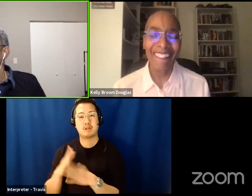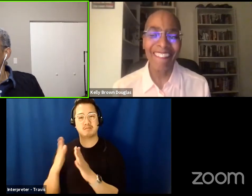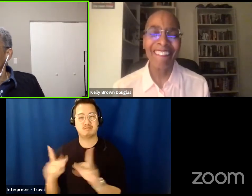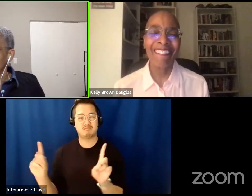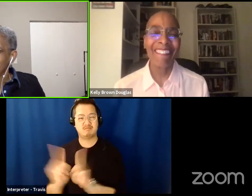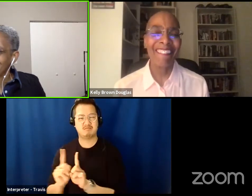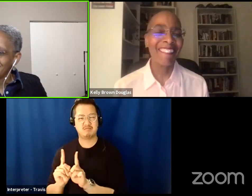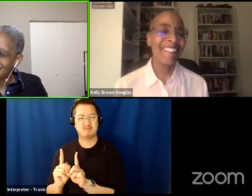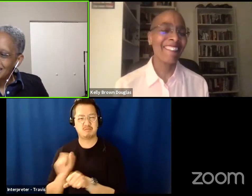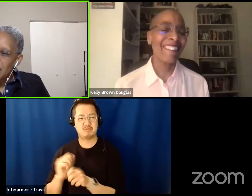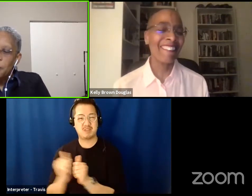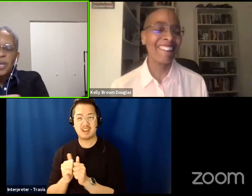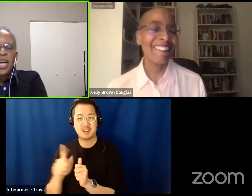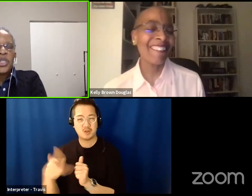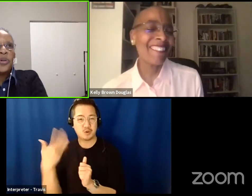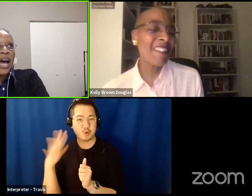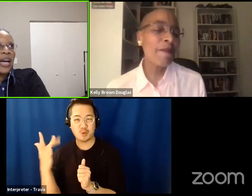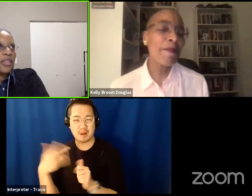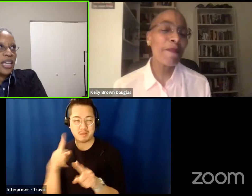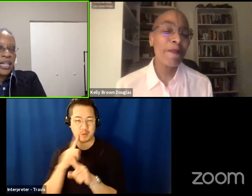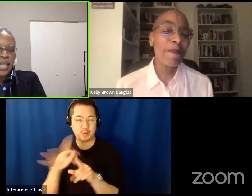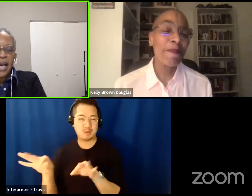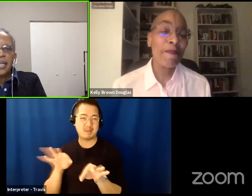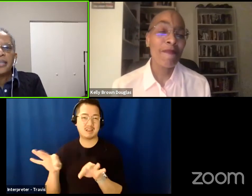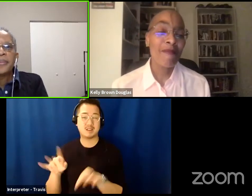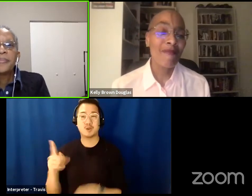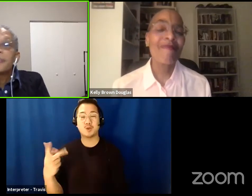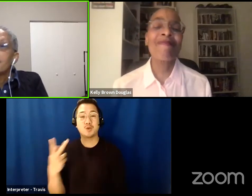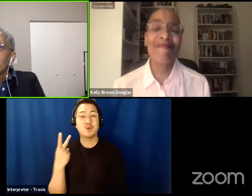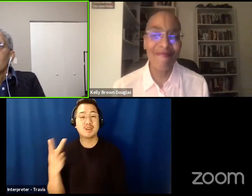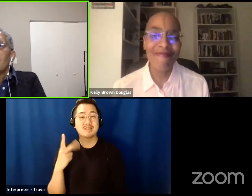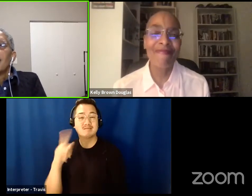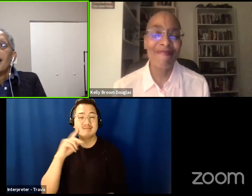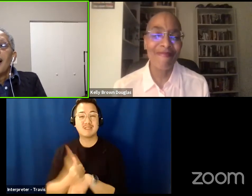why. Because you and I think alike.